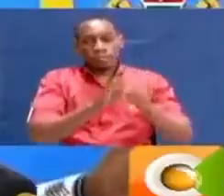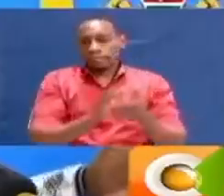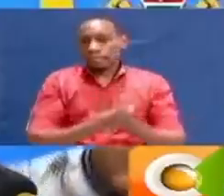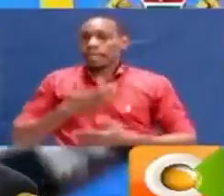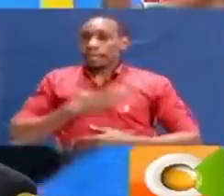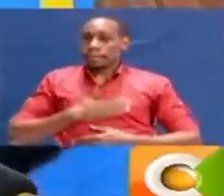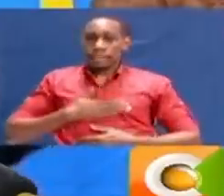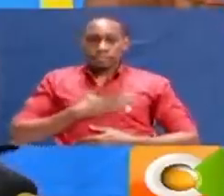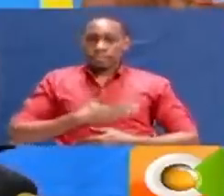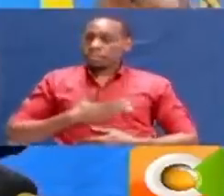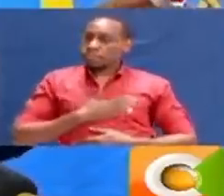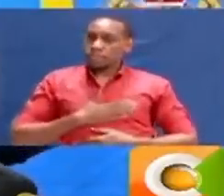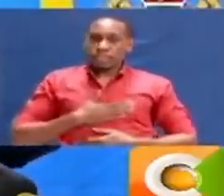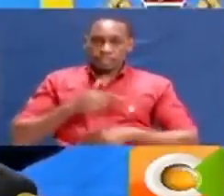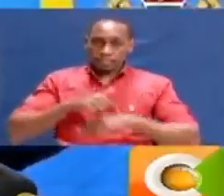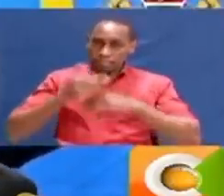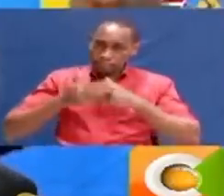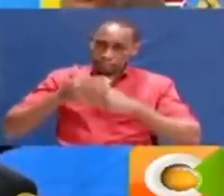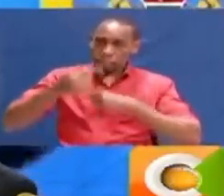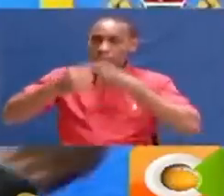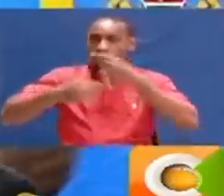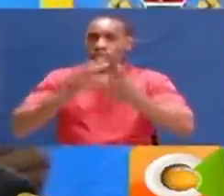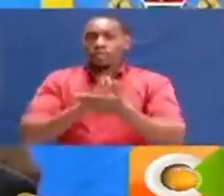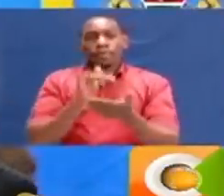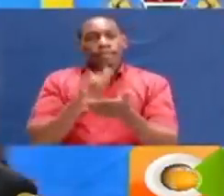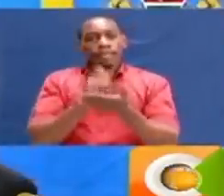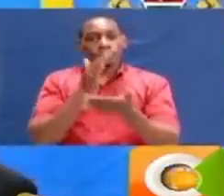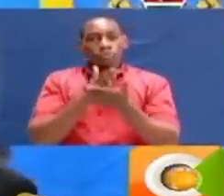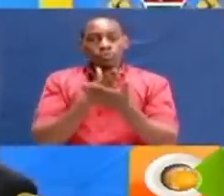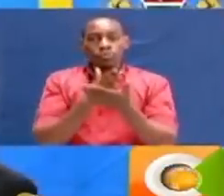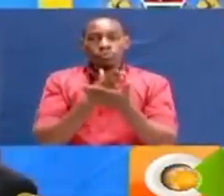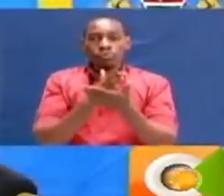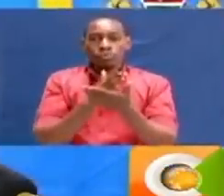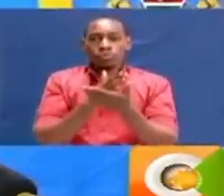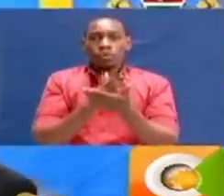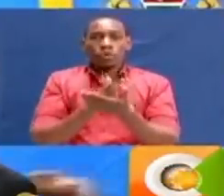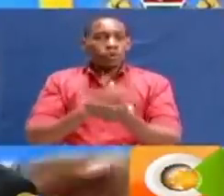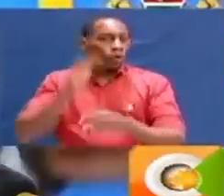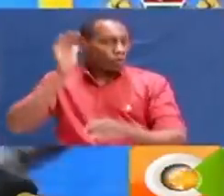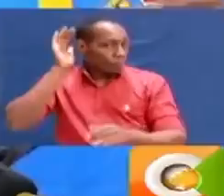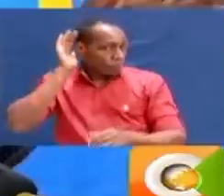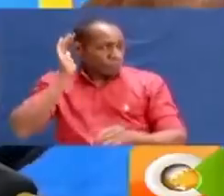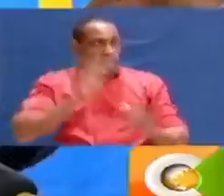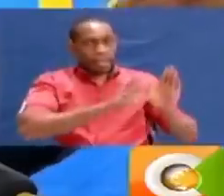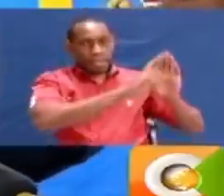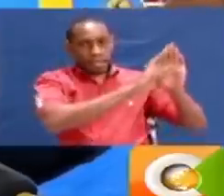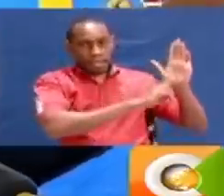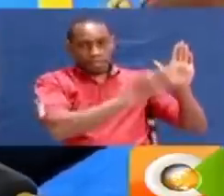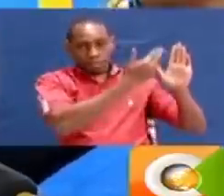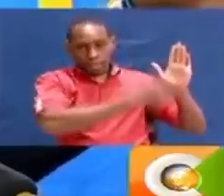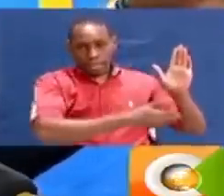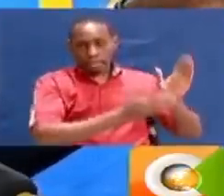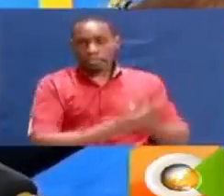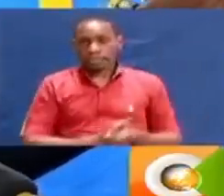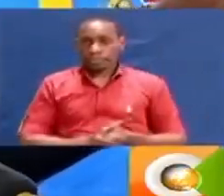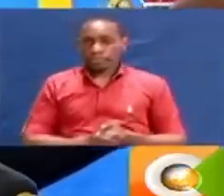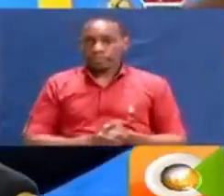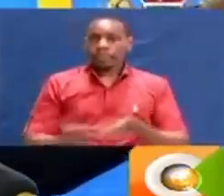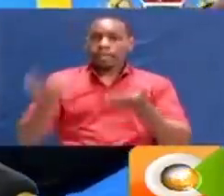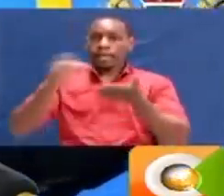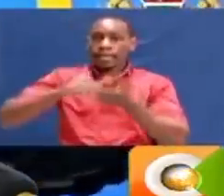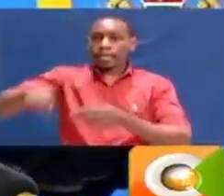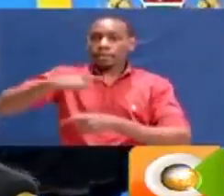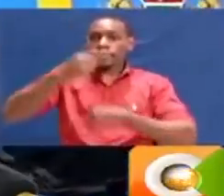So please, as we move on, let's make sure that we keep that protocol. Again, we are